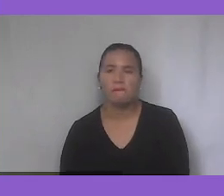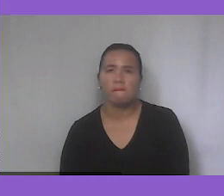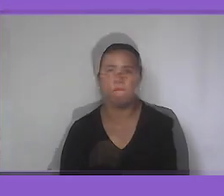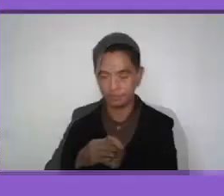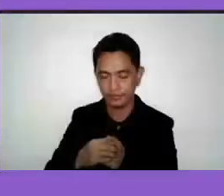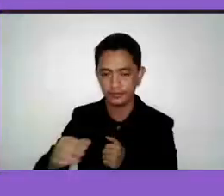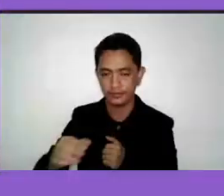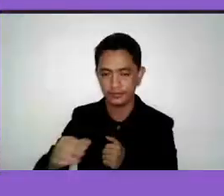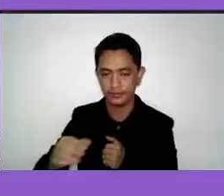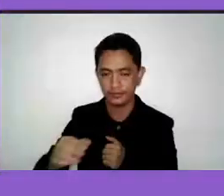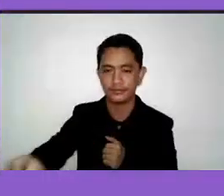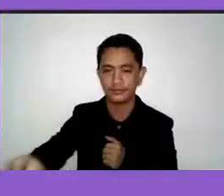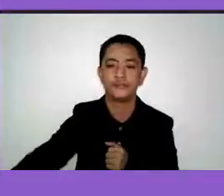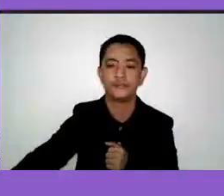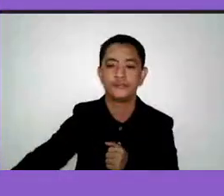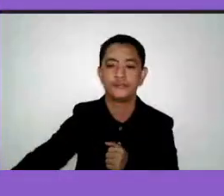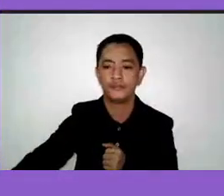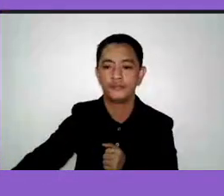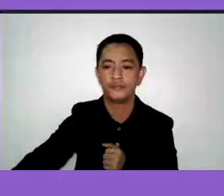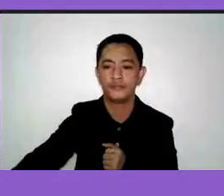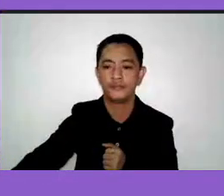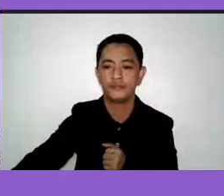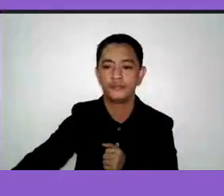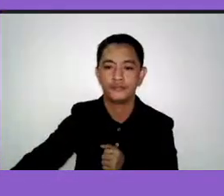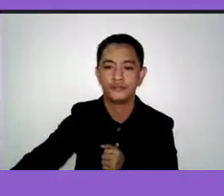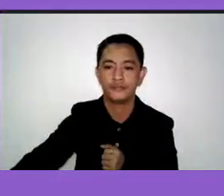us proceed to the second question.